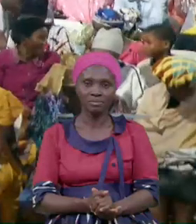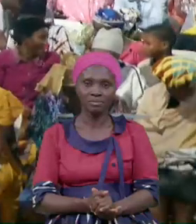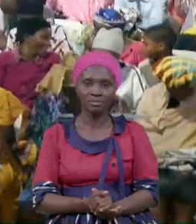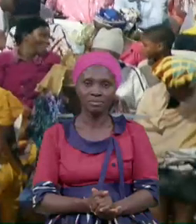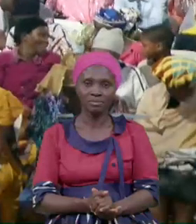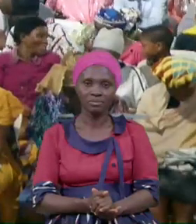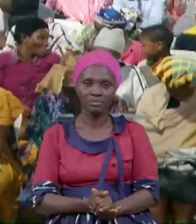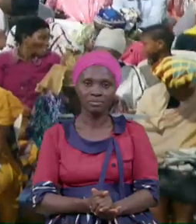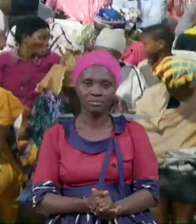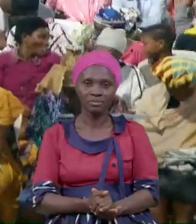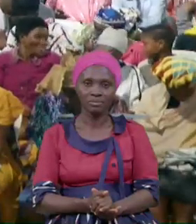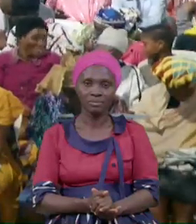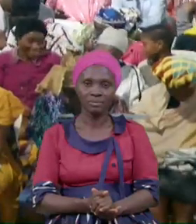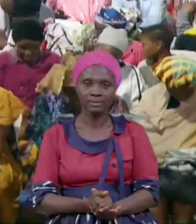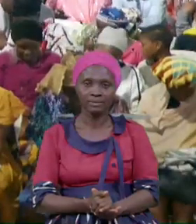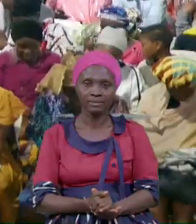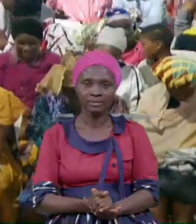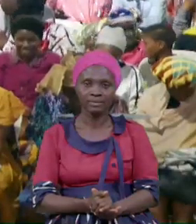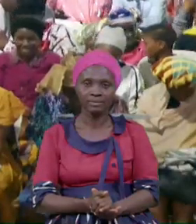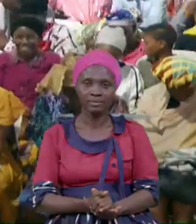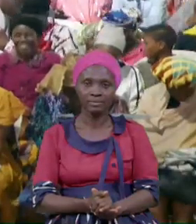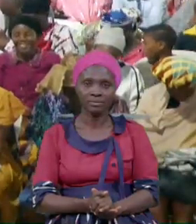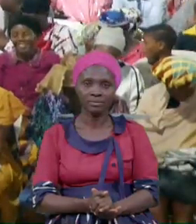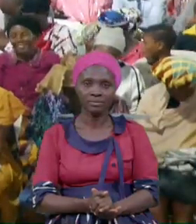Just get to the back.